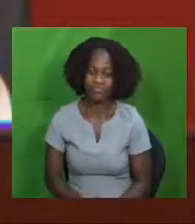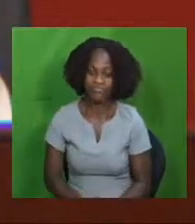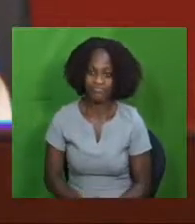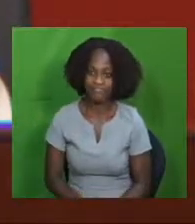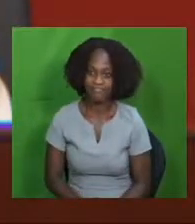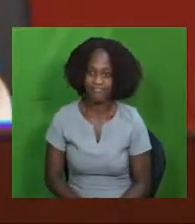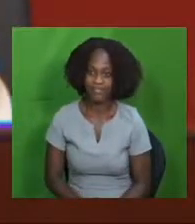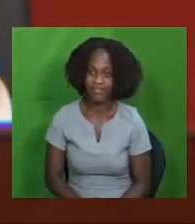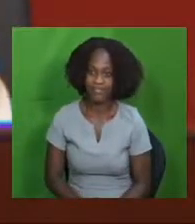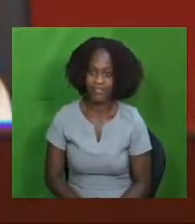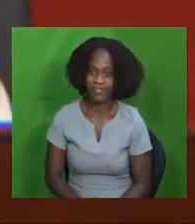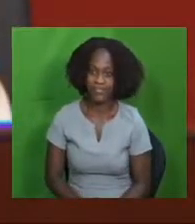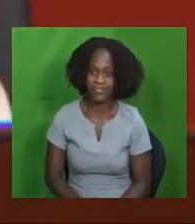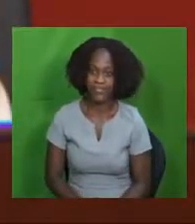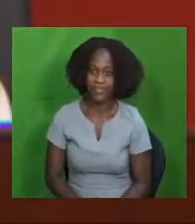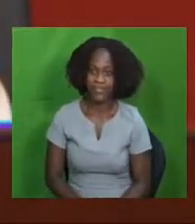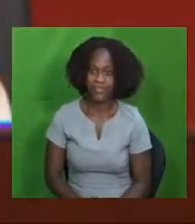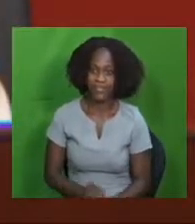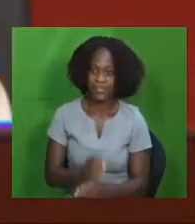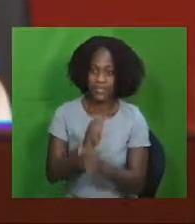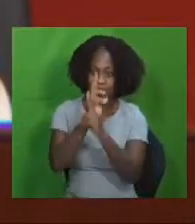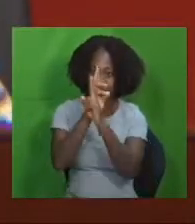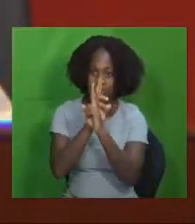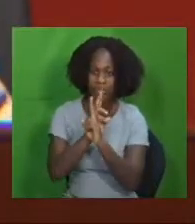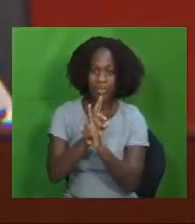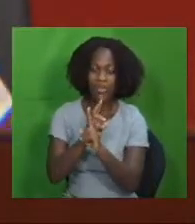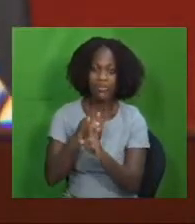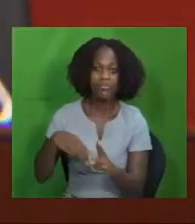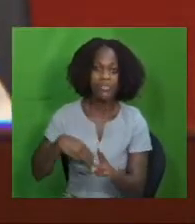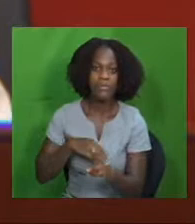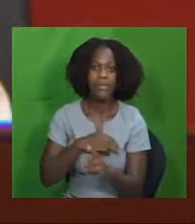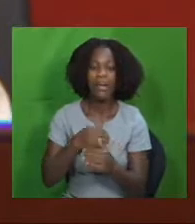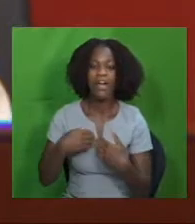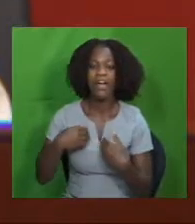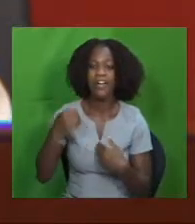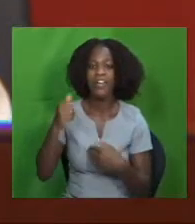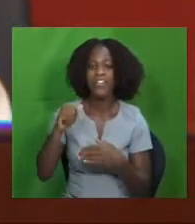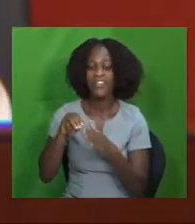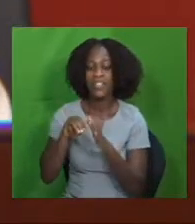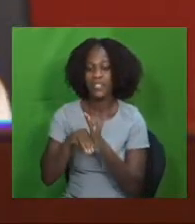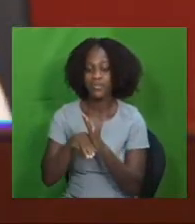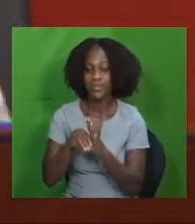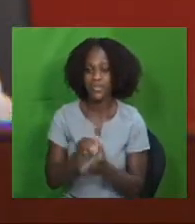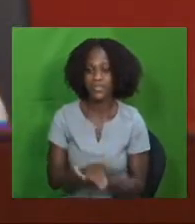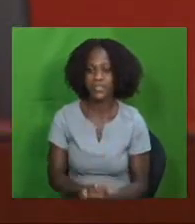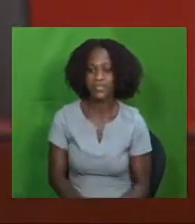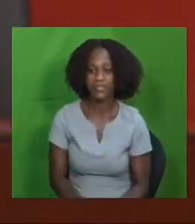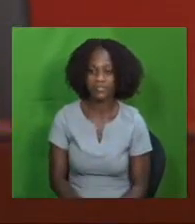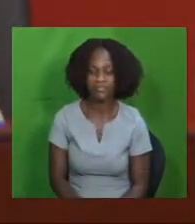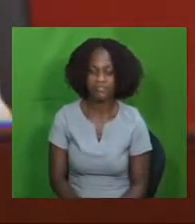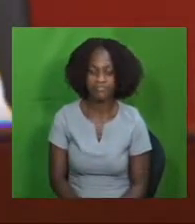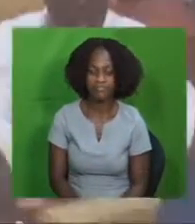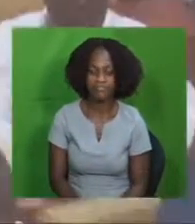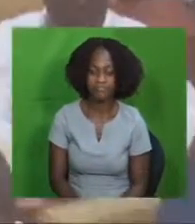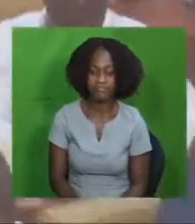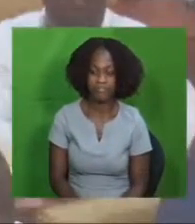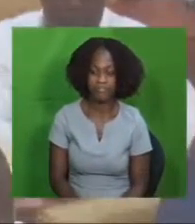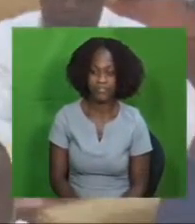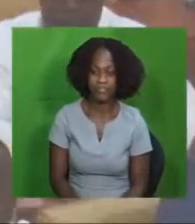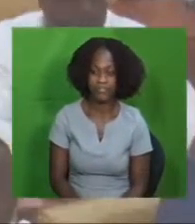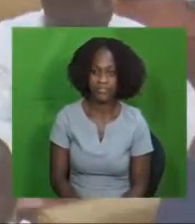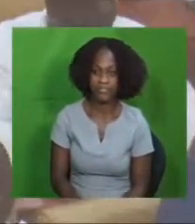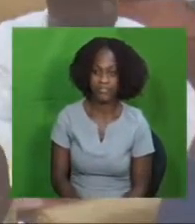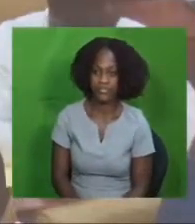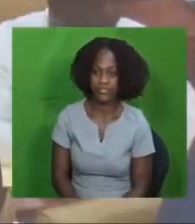Honorable member, you have 10 minutes. Thank you very much, Right Honorable Speaker, and I thank you